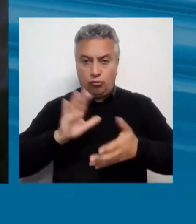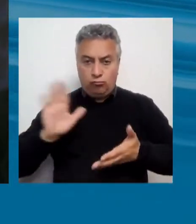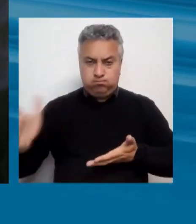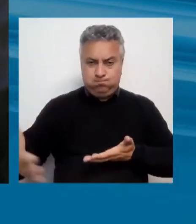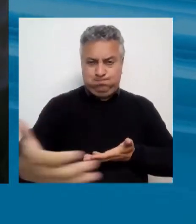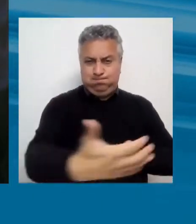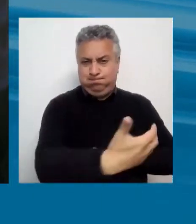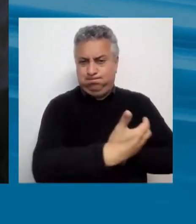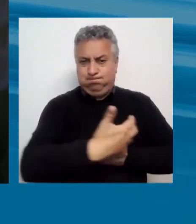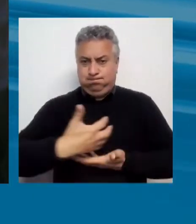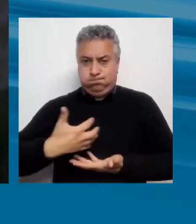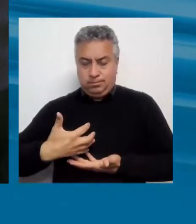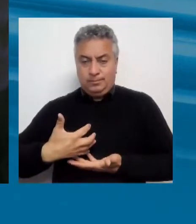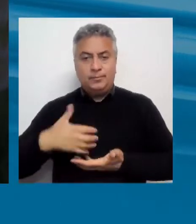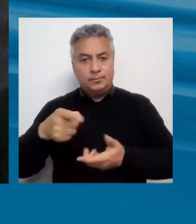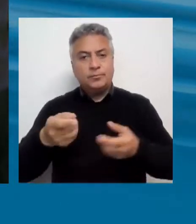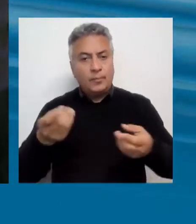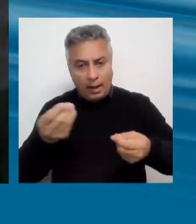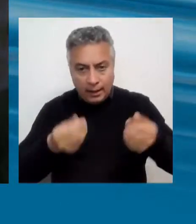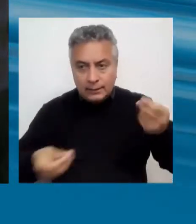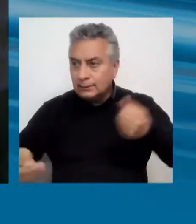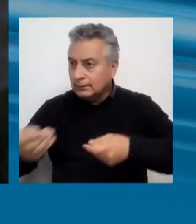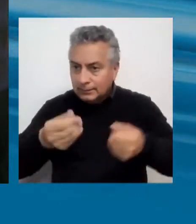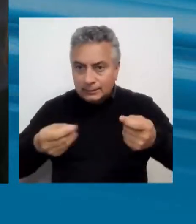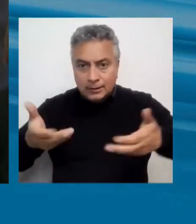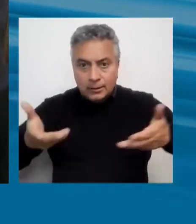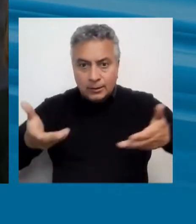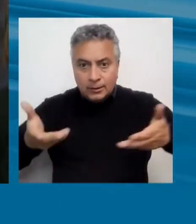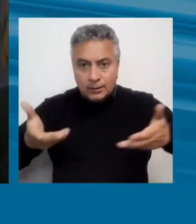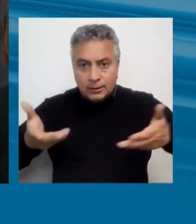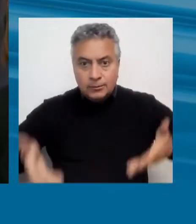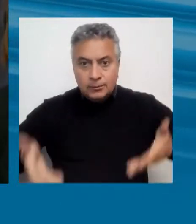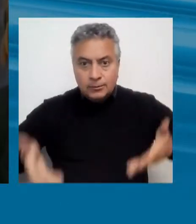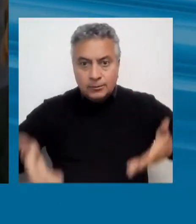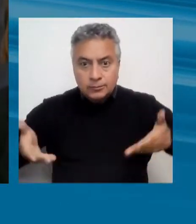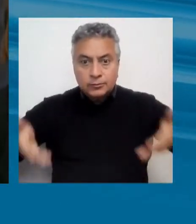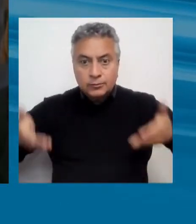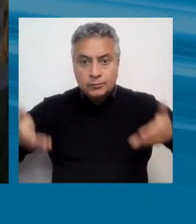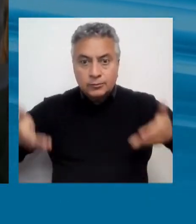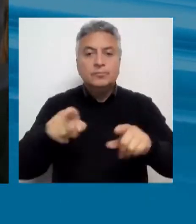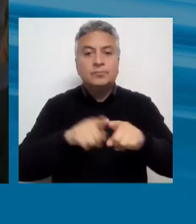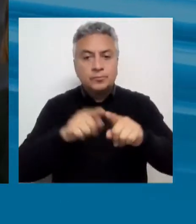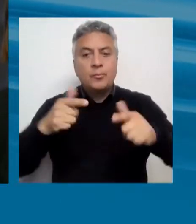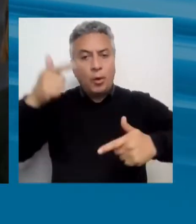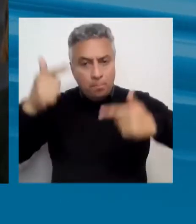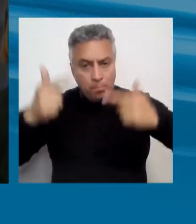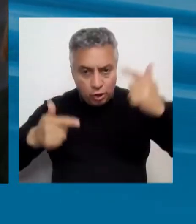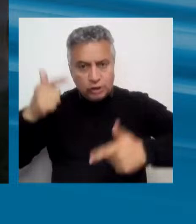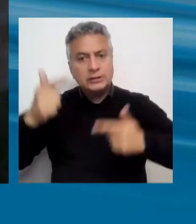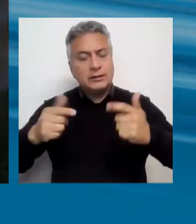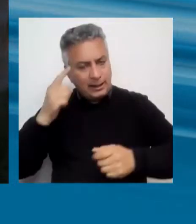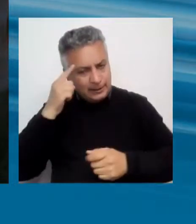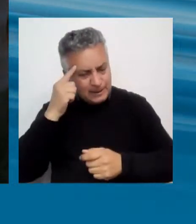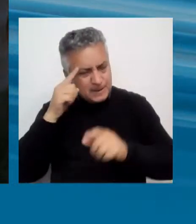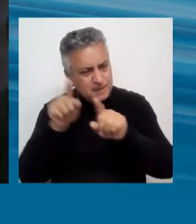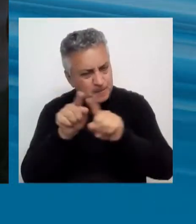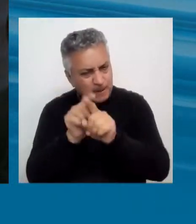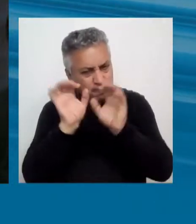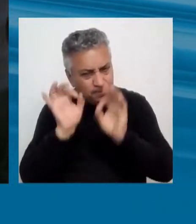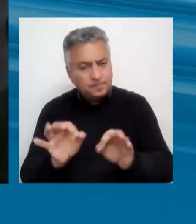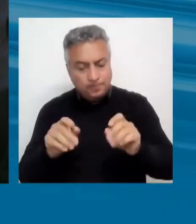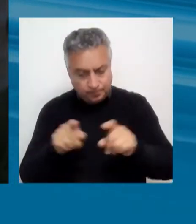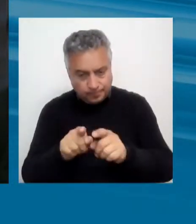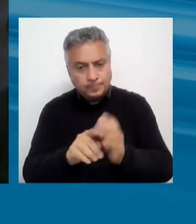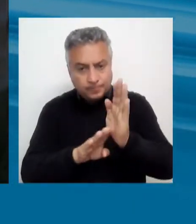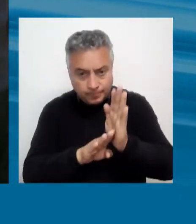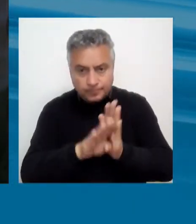account for 4% of the wealth of the region. In order to foster inclusion, we need to